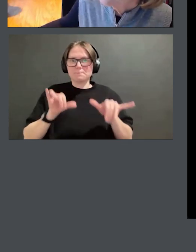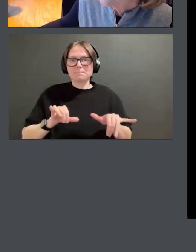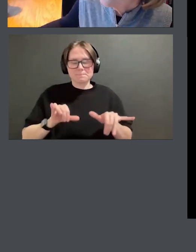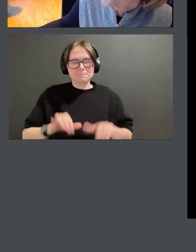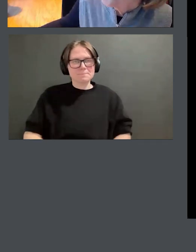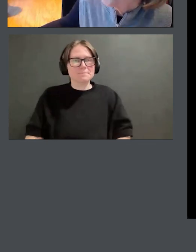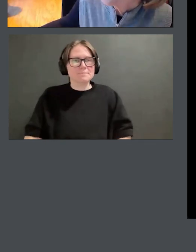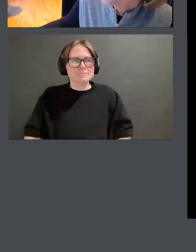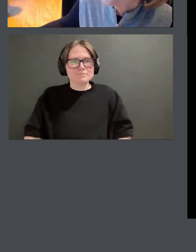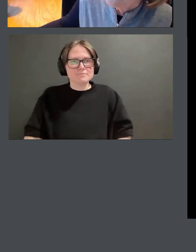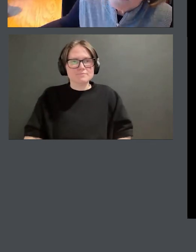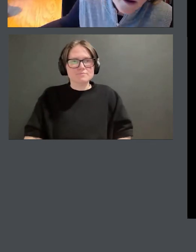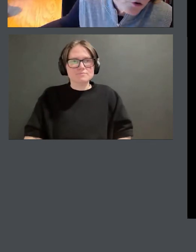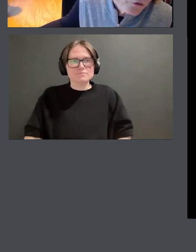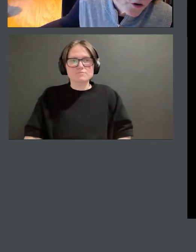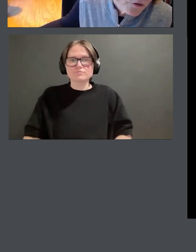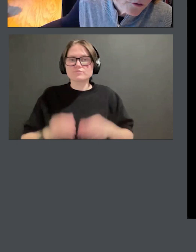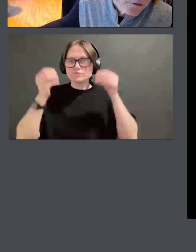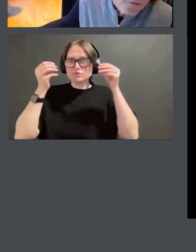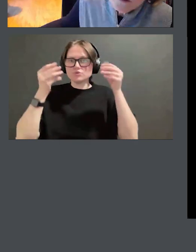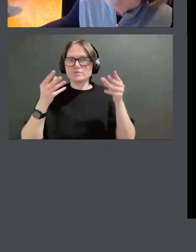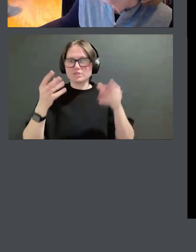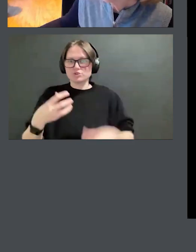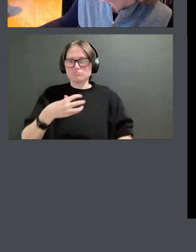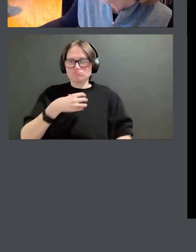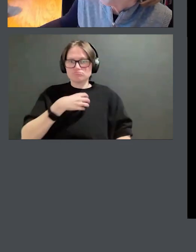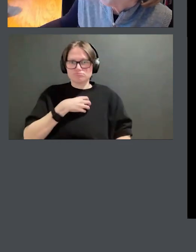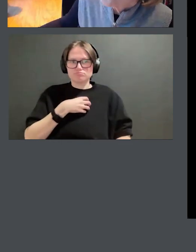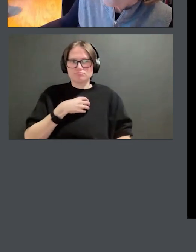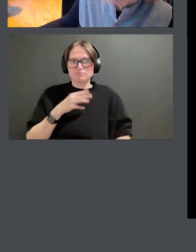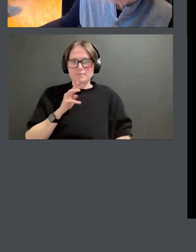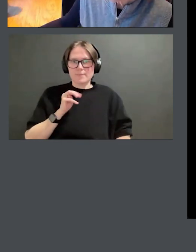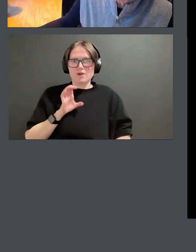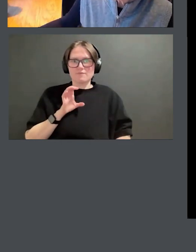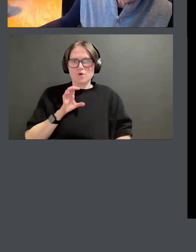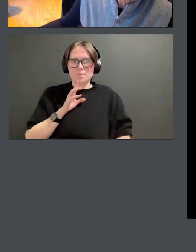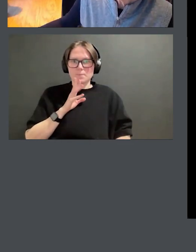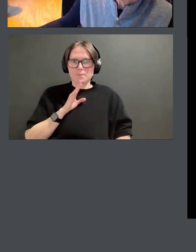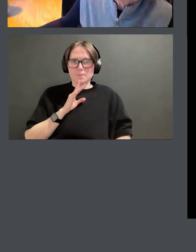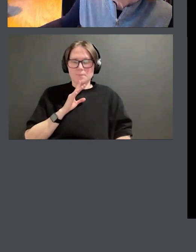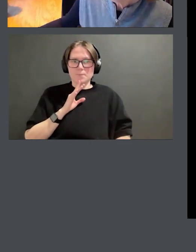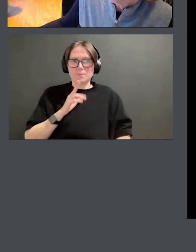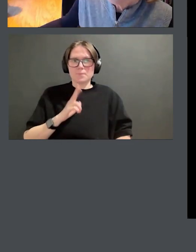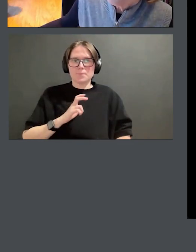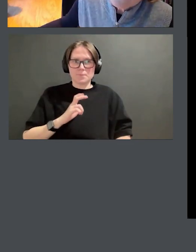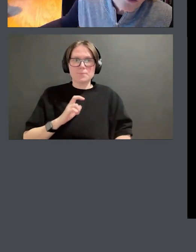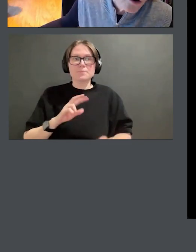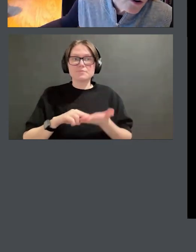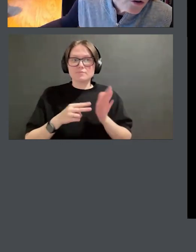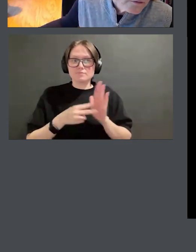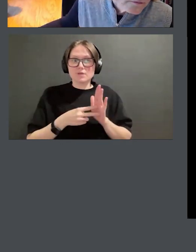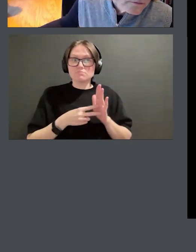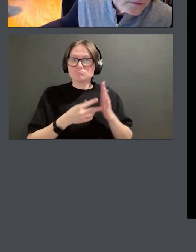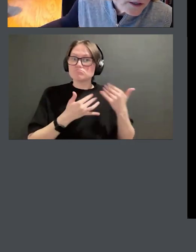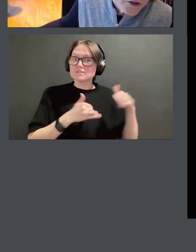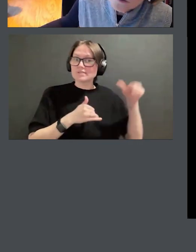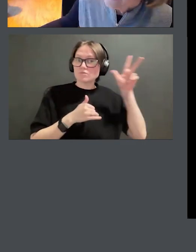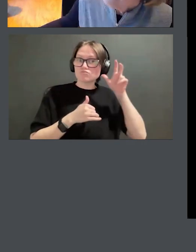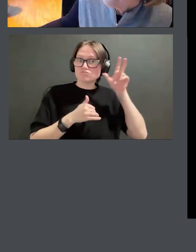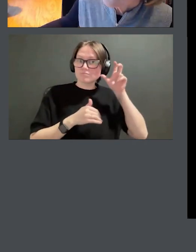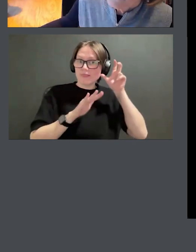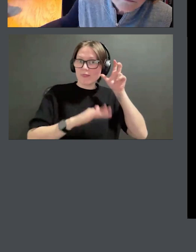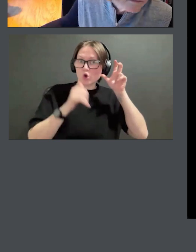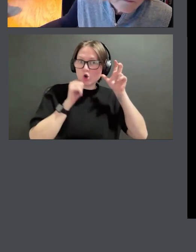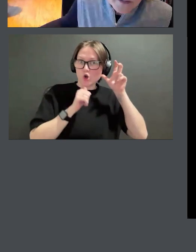And the teacher is using the microphone. So she can still hear the little girl